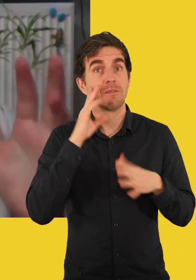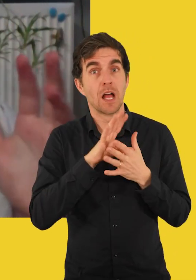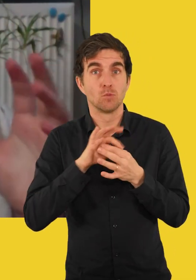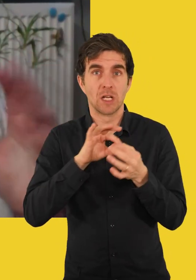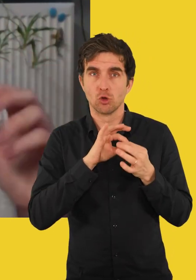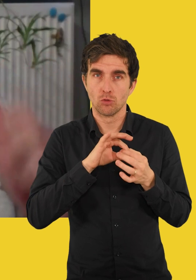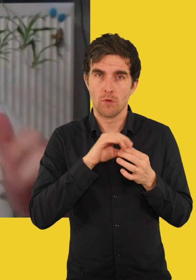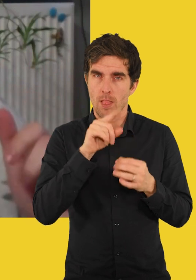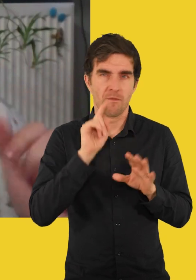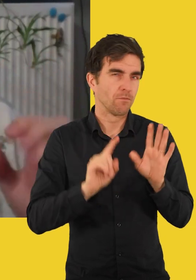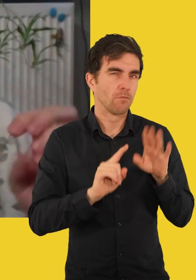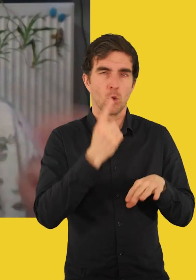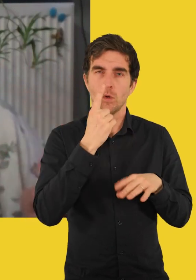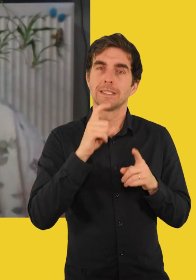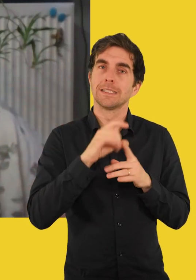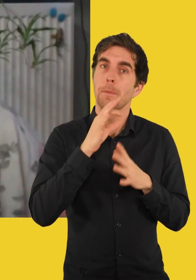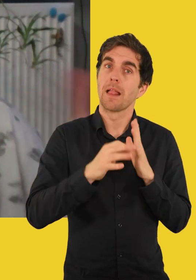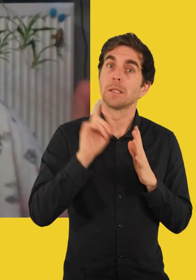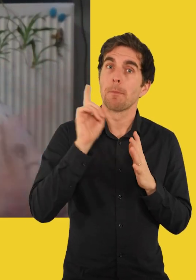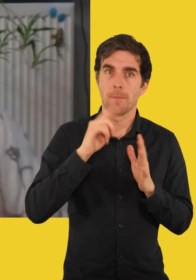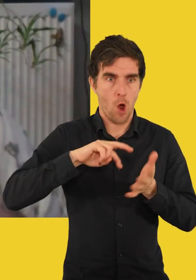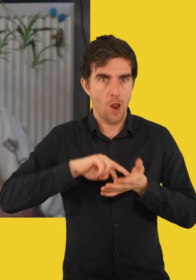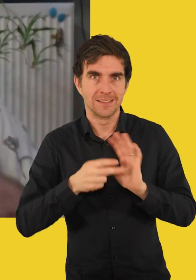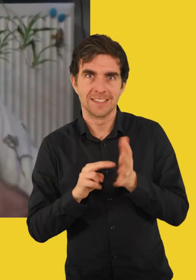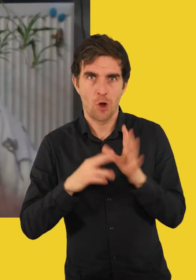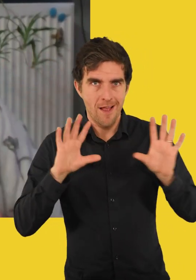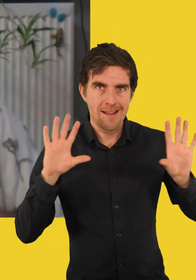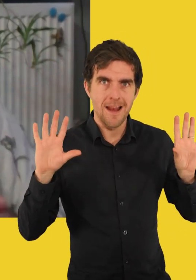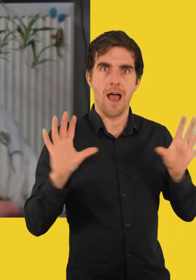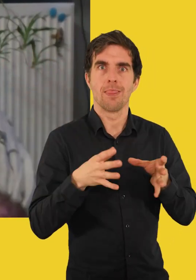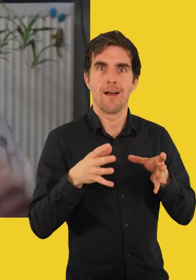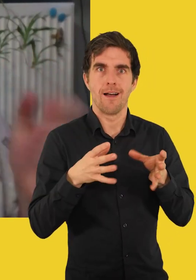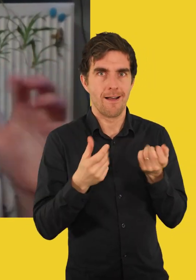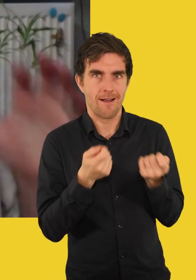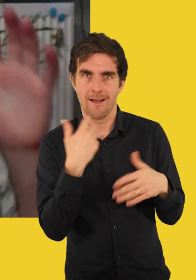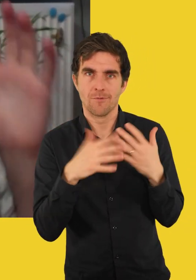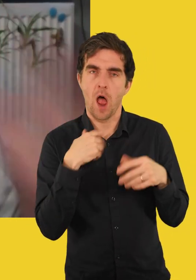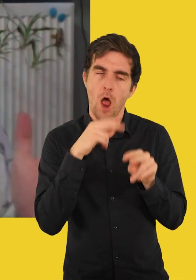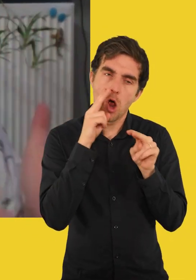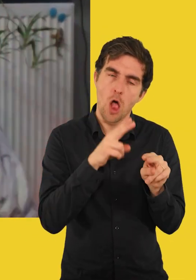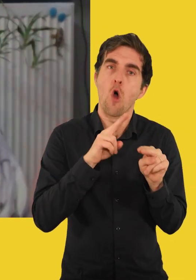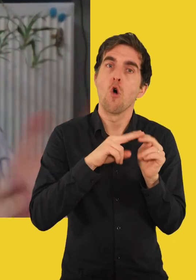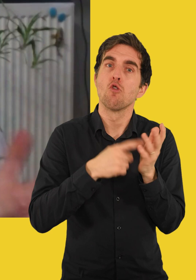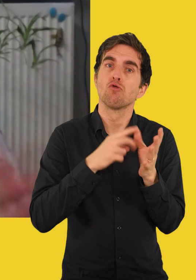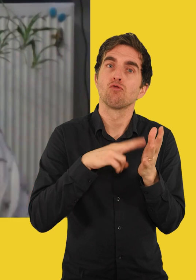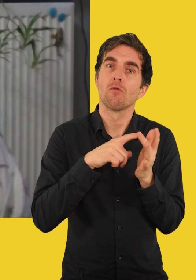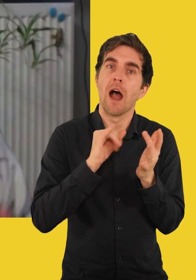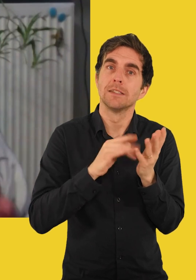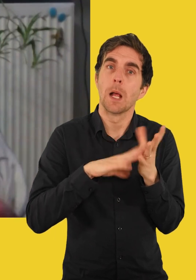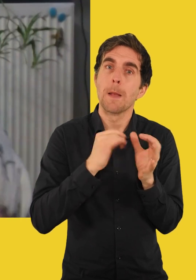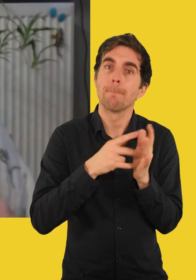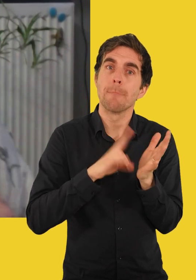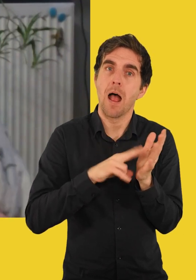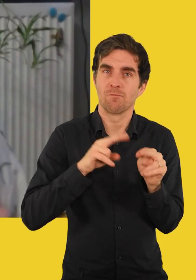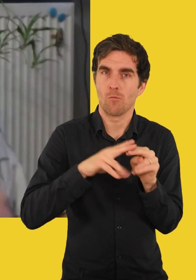of as the first example of disabled people organizing together. Now, I was looking at the work of Francis Magin when